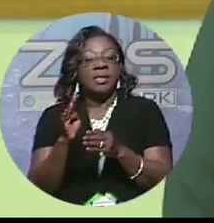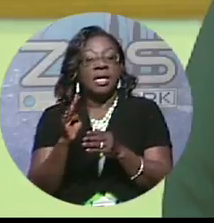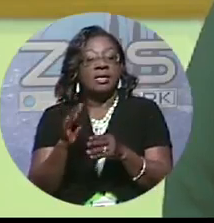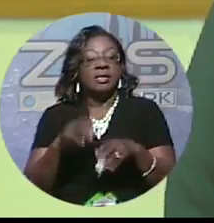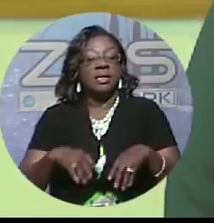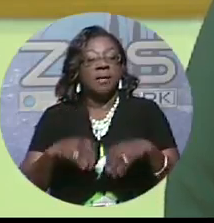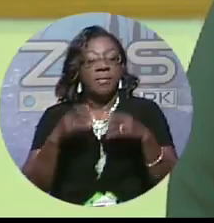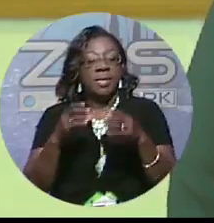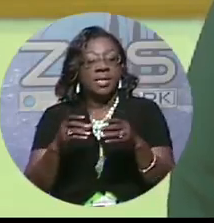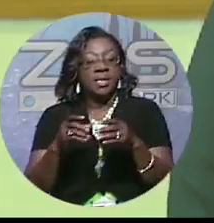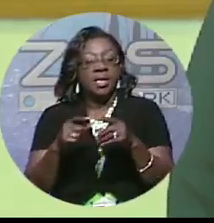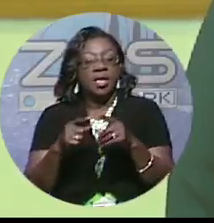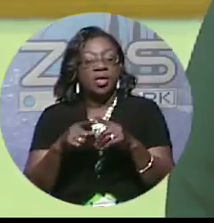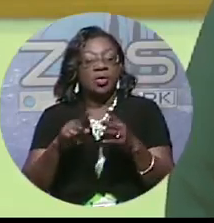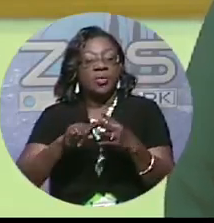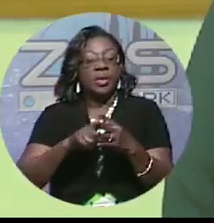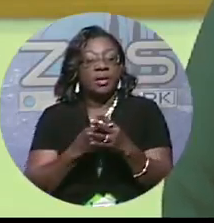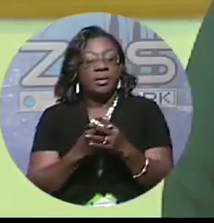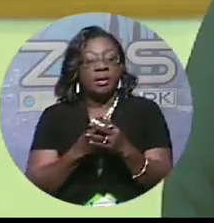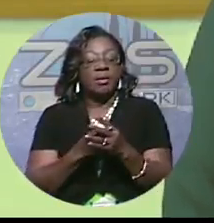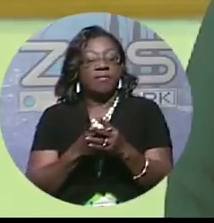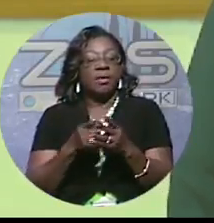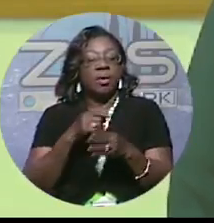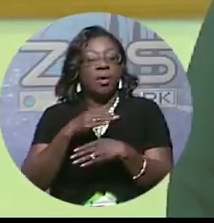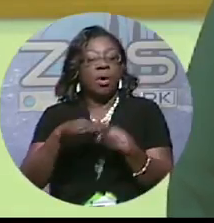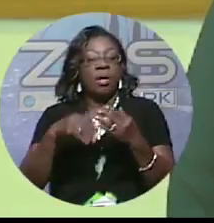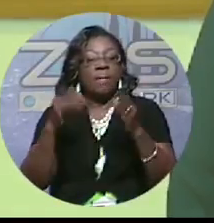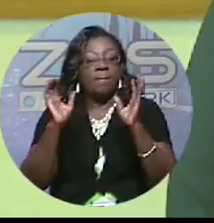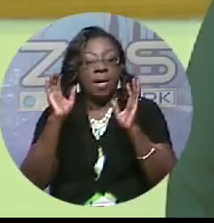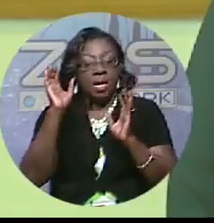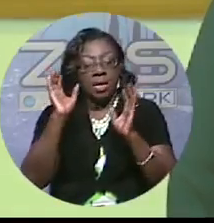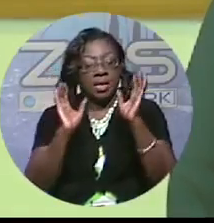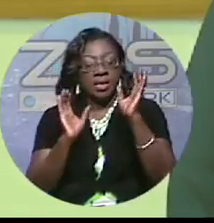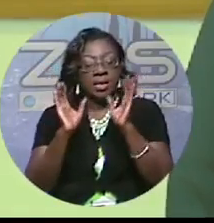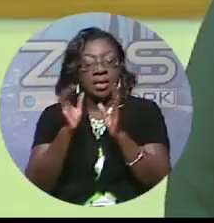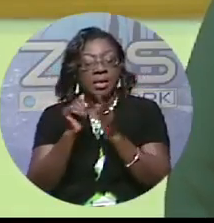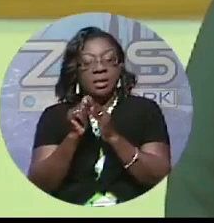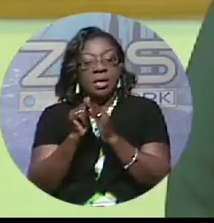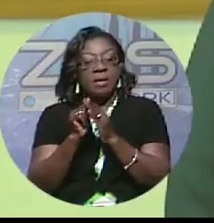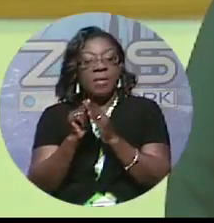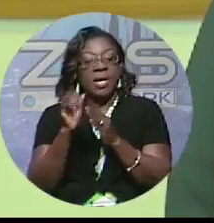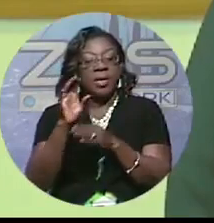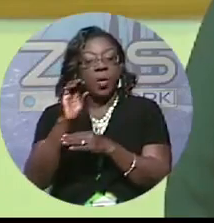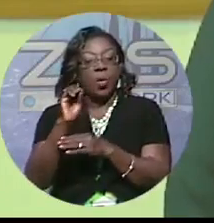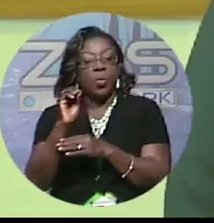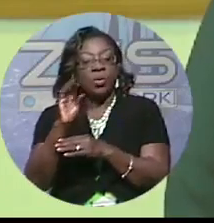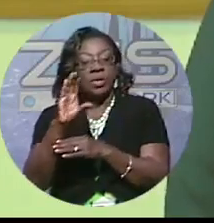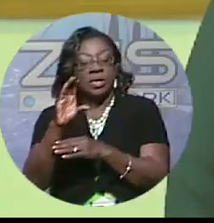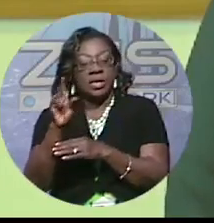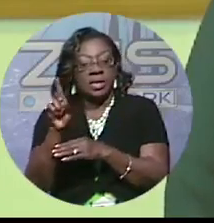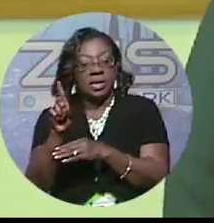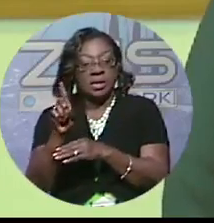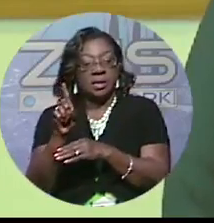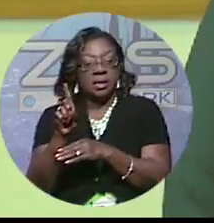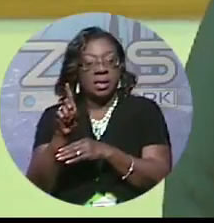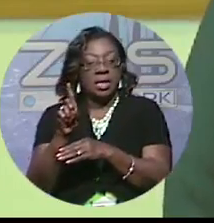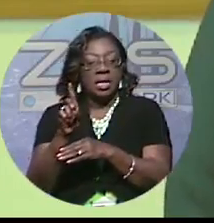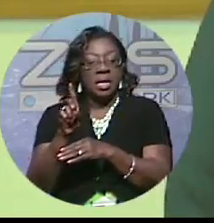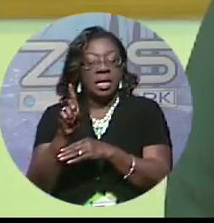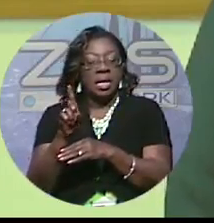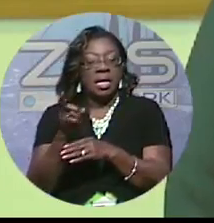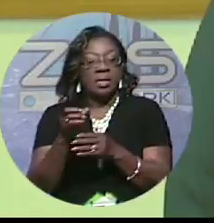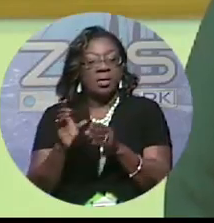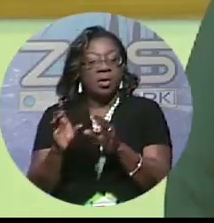to the implementation of the automatic exchange of information by the OECD and through the